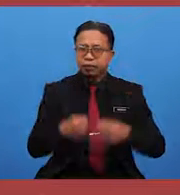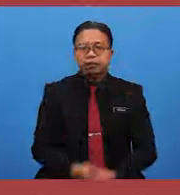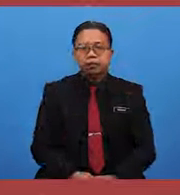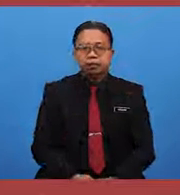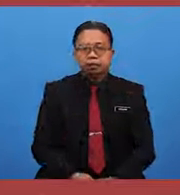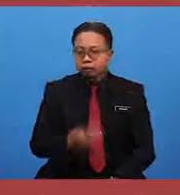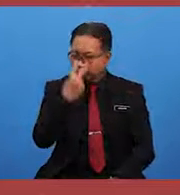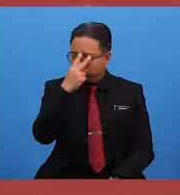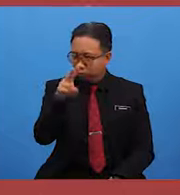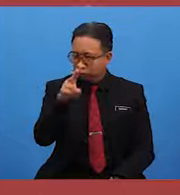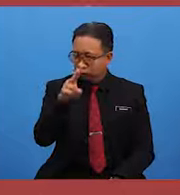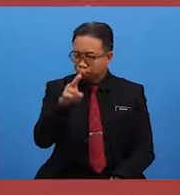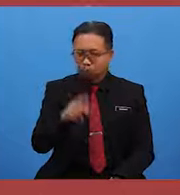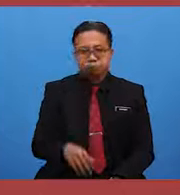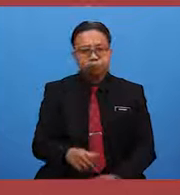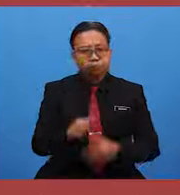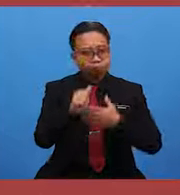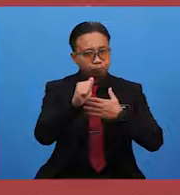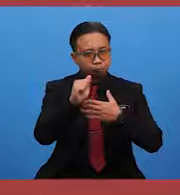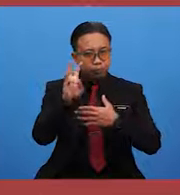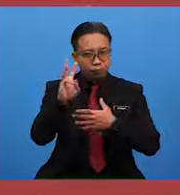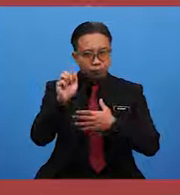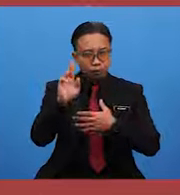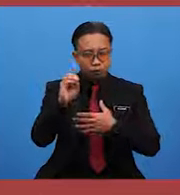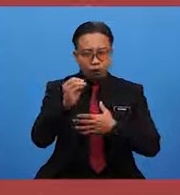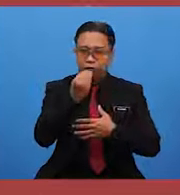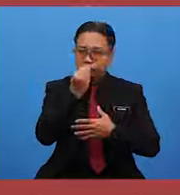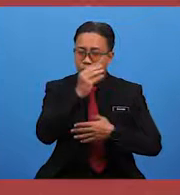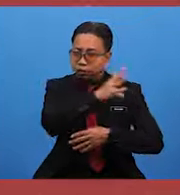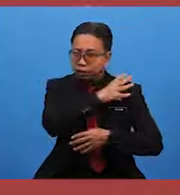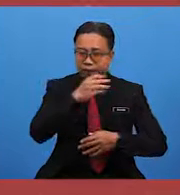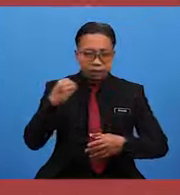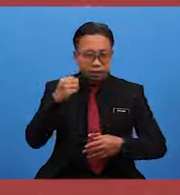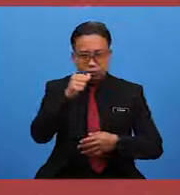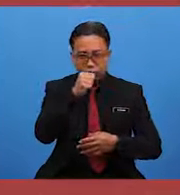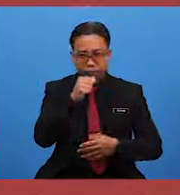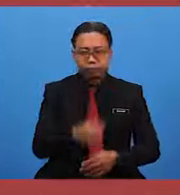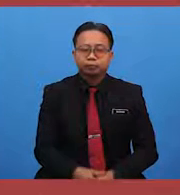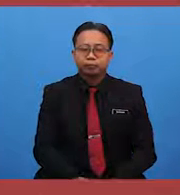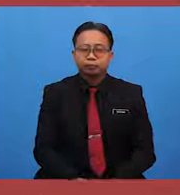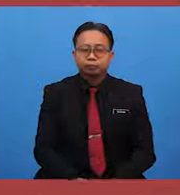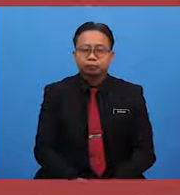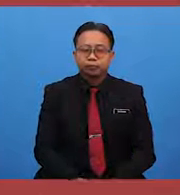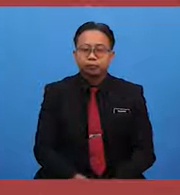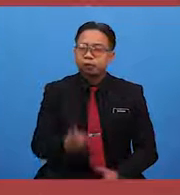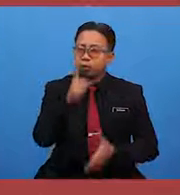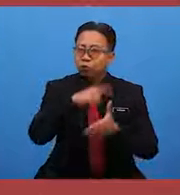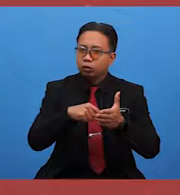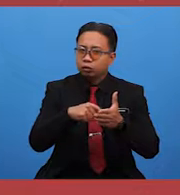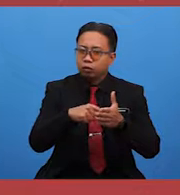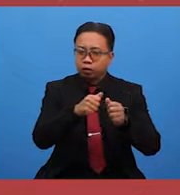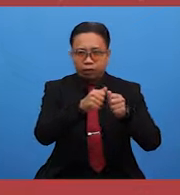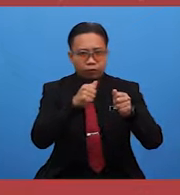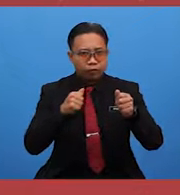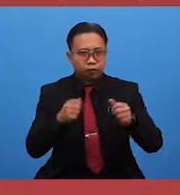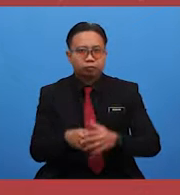our health means to be aware of the food and drinks we consume, and also to know what to avoid.